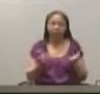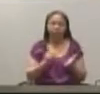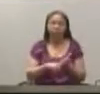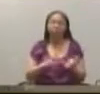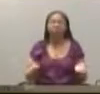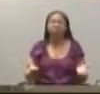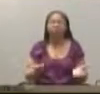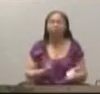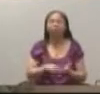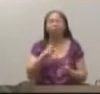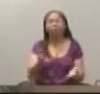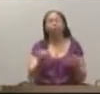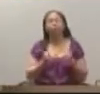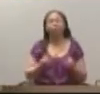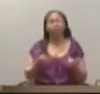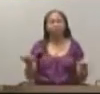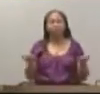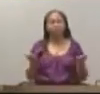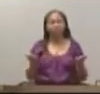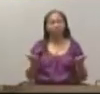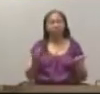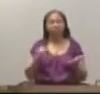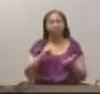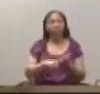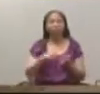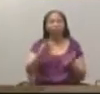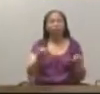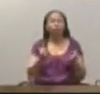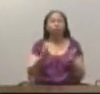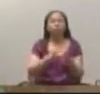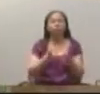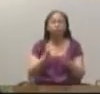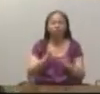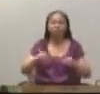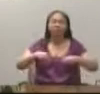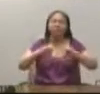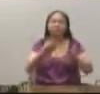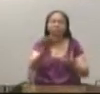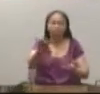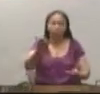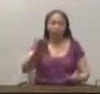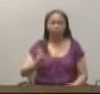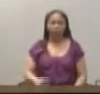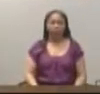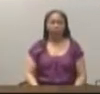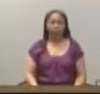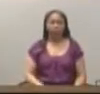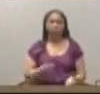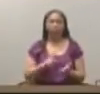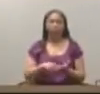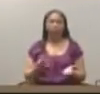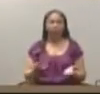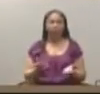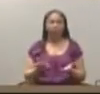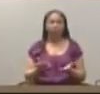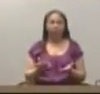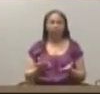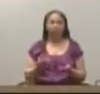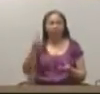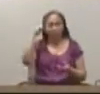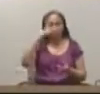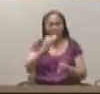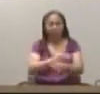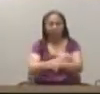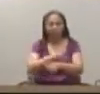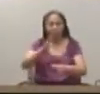What is it that you want from the Christ child this year when you peer in to the